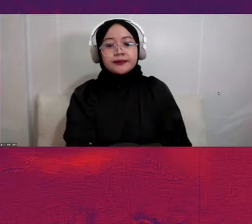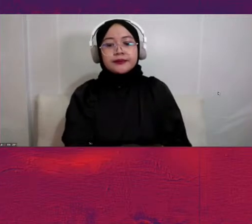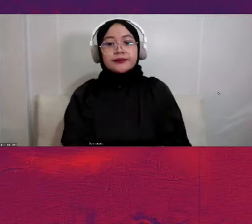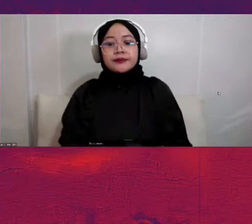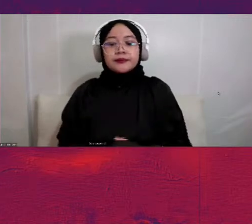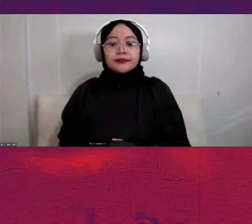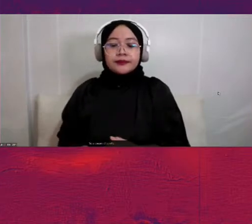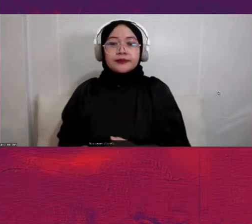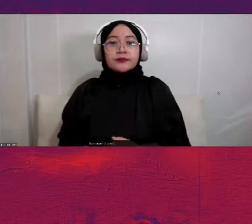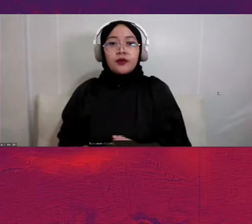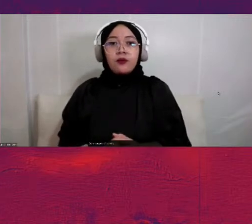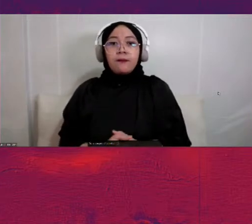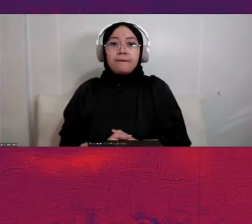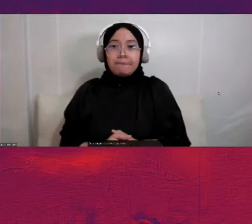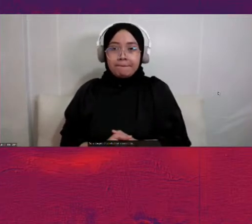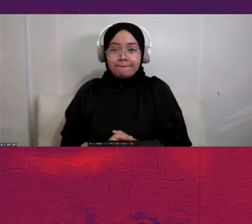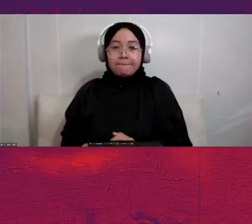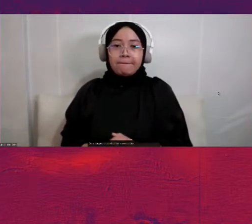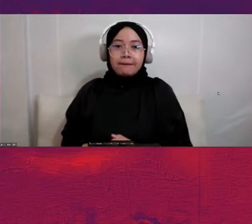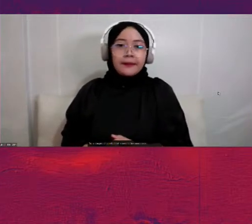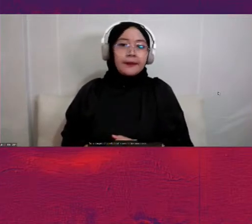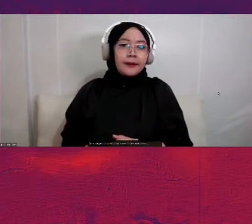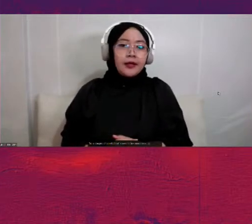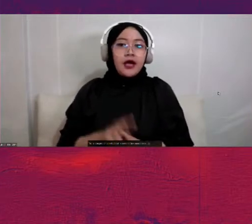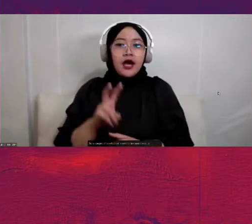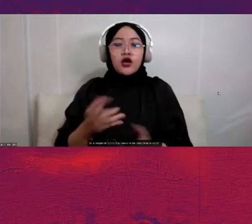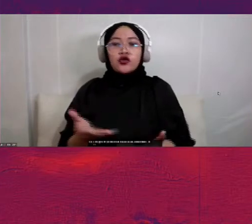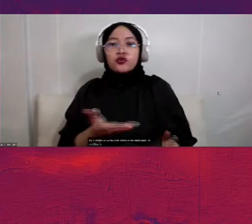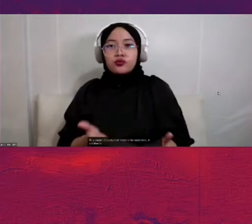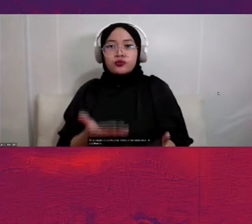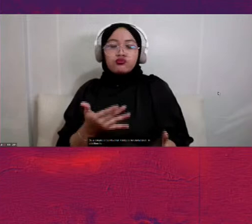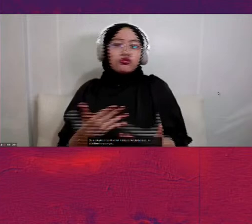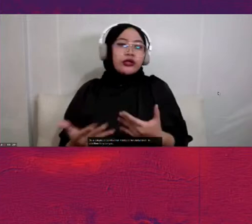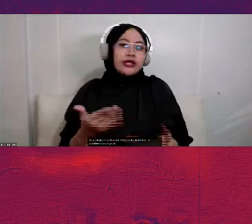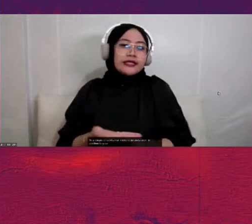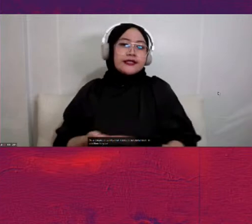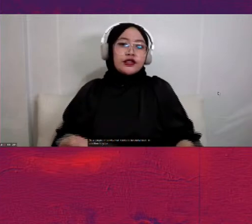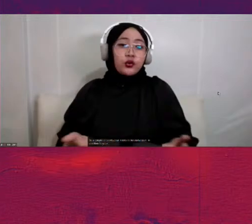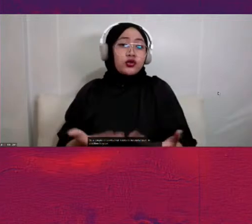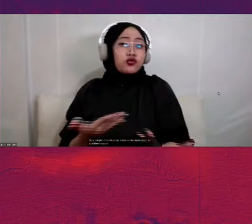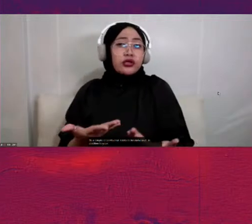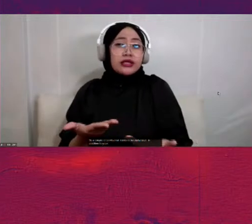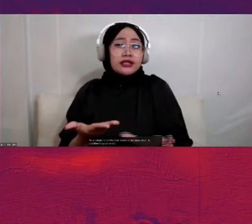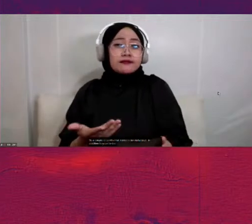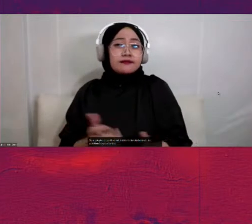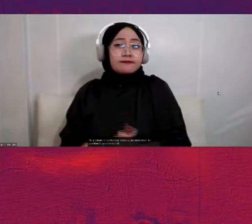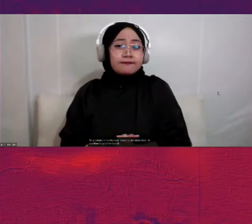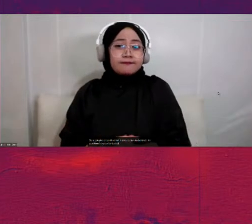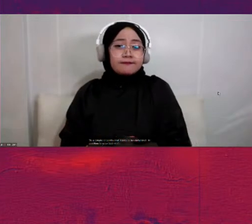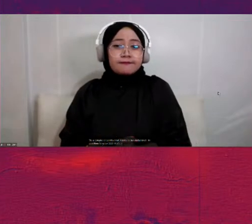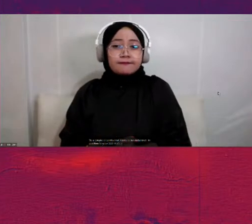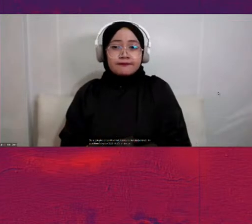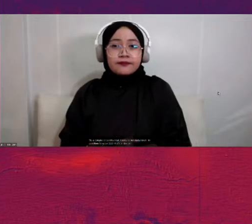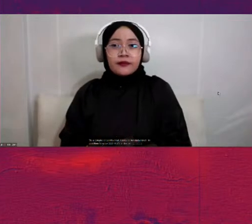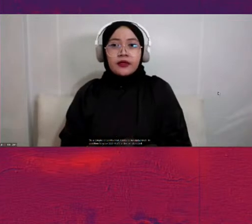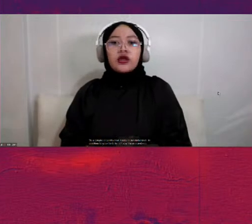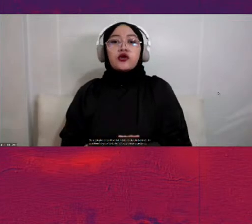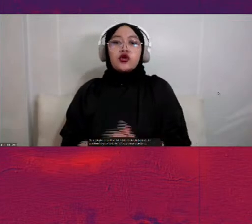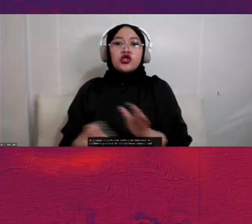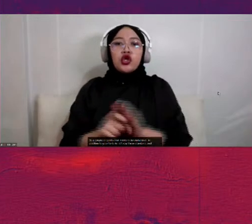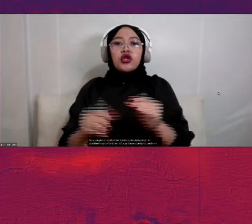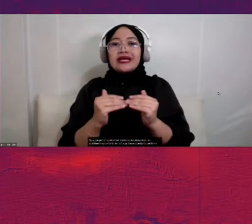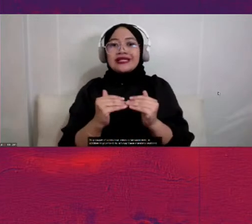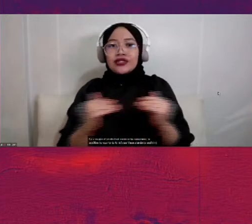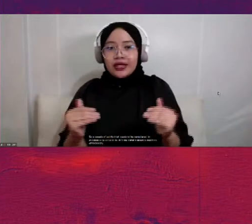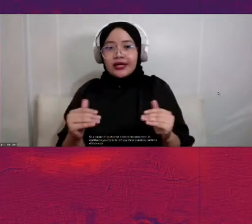So a couple of points that needs to be considered in addition to your, to let's say these standards and